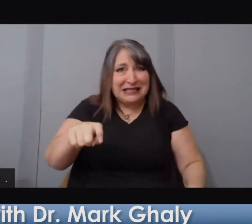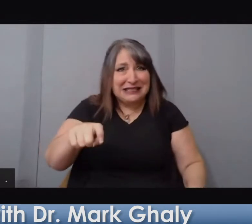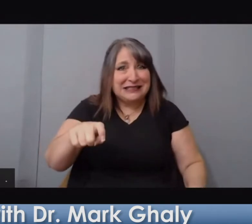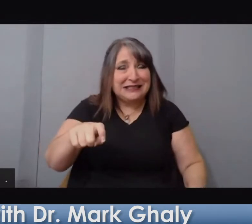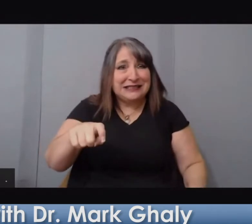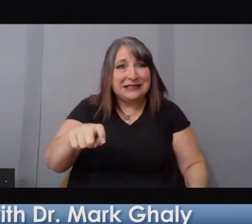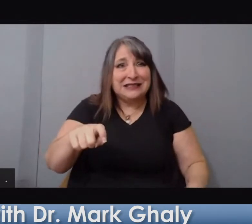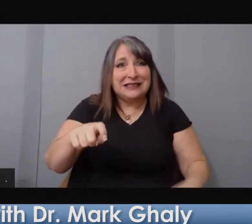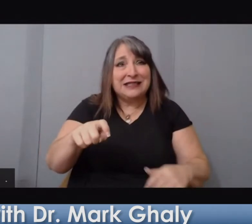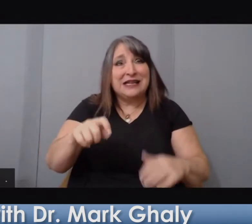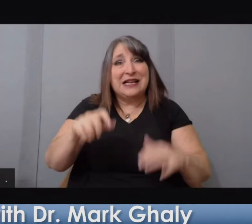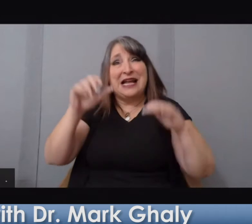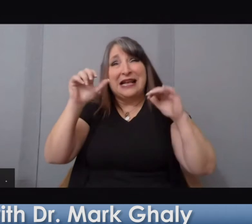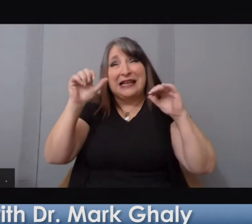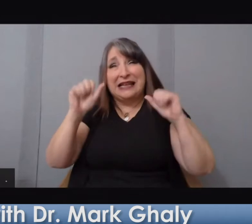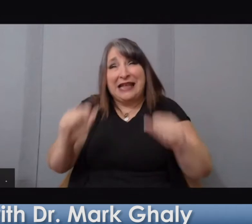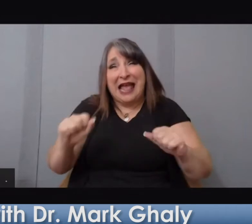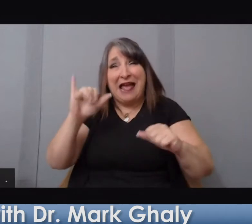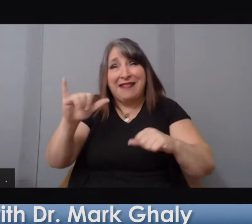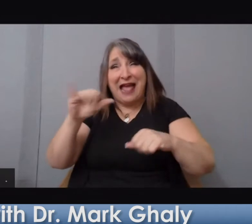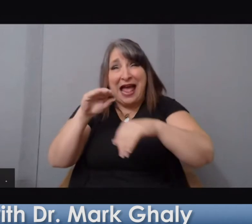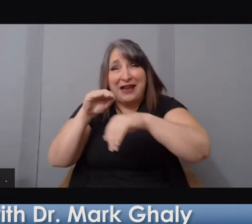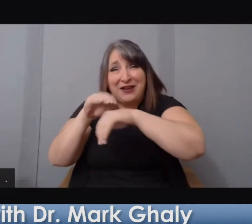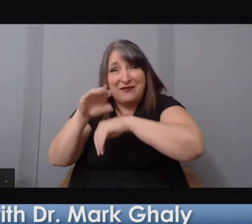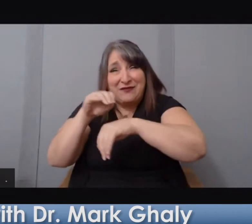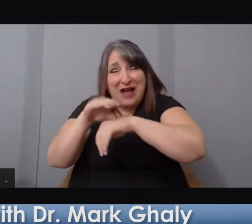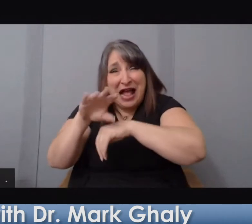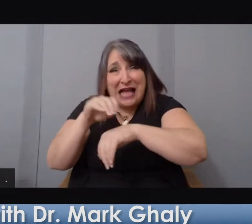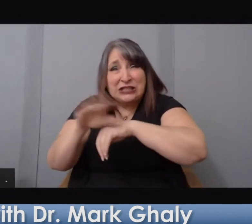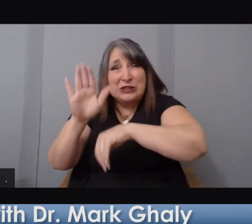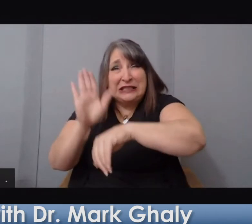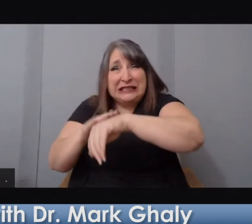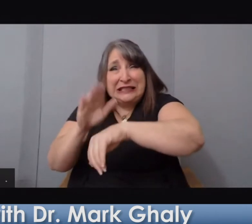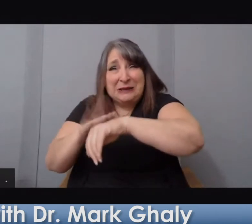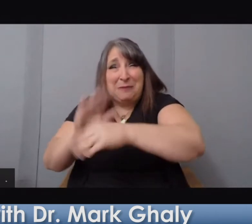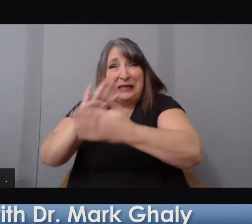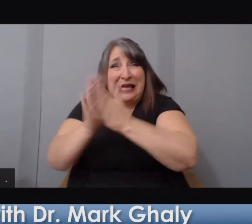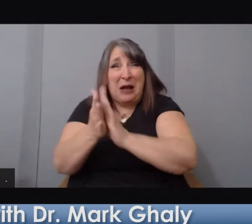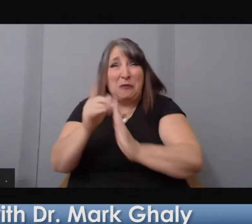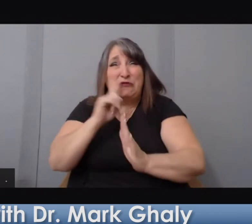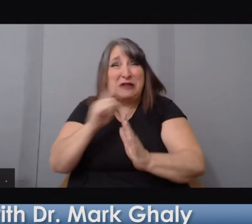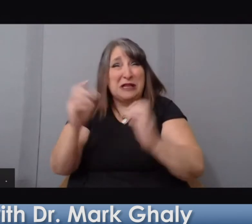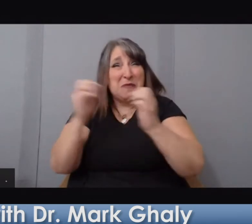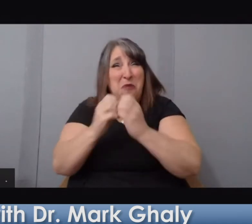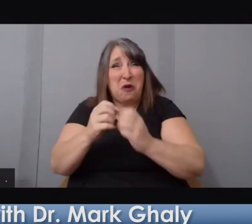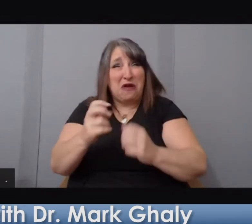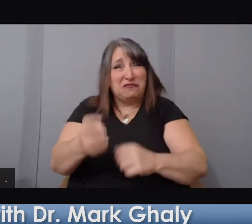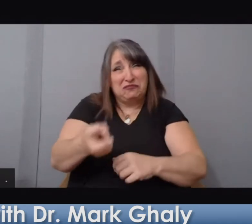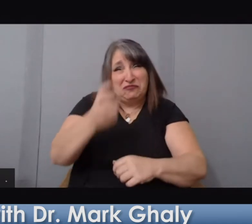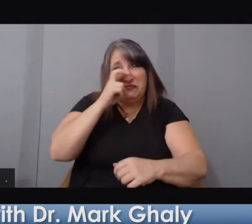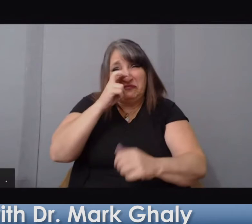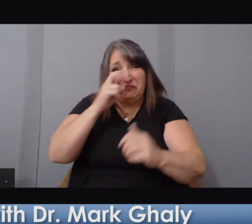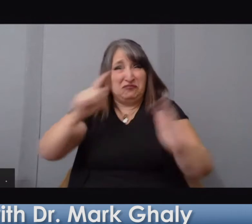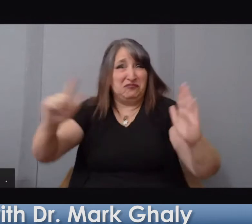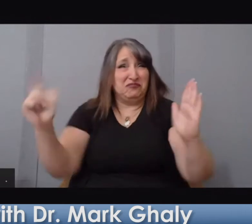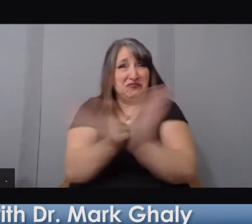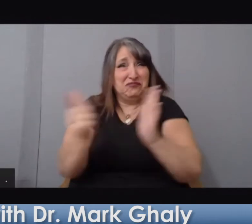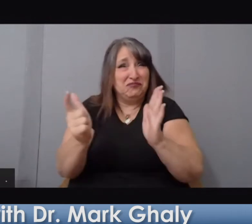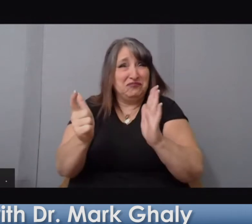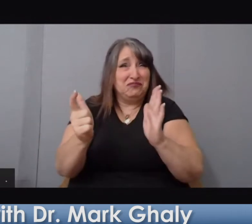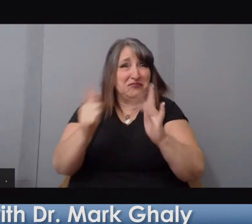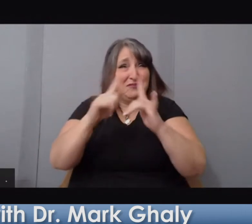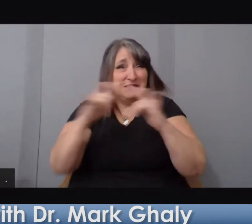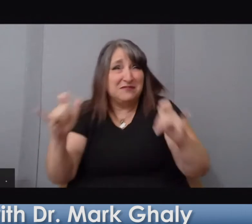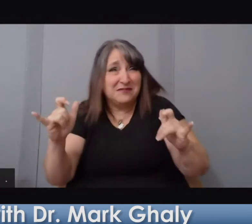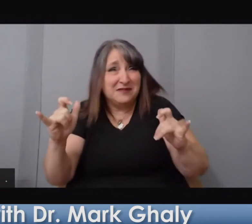ban or a restriction with sharper teeth and actual enforcement? More specifically, especially, I know you just answered this question in part, so